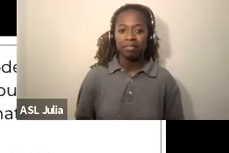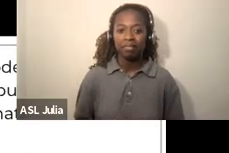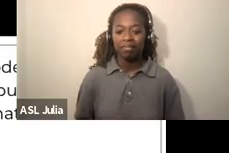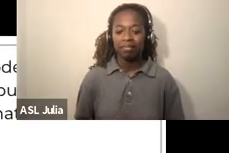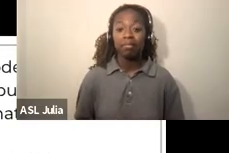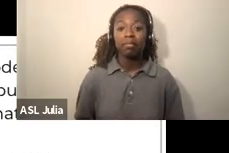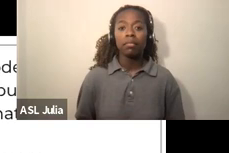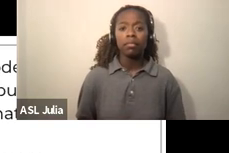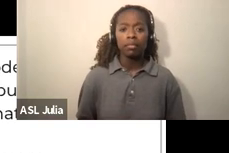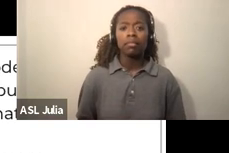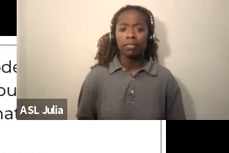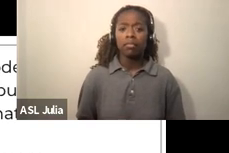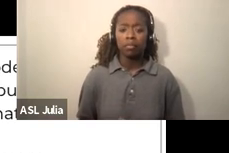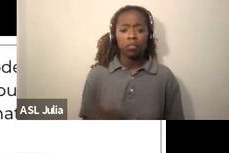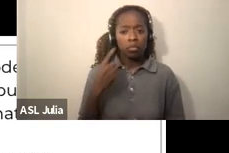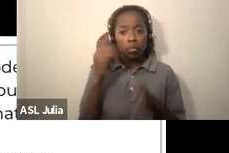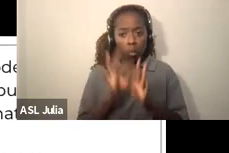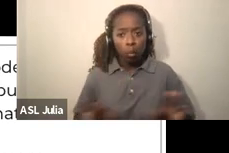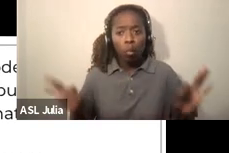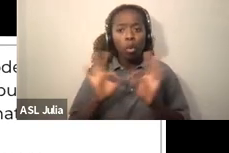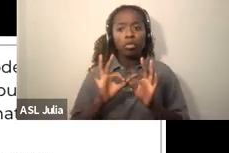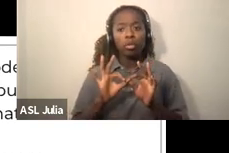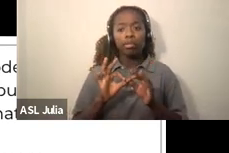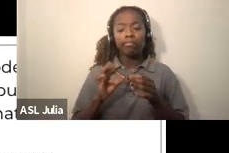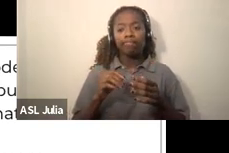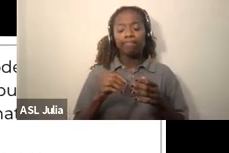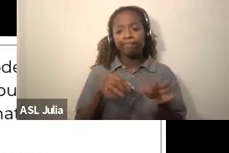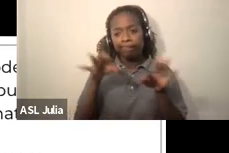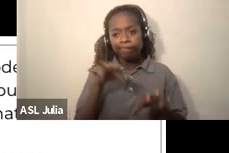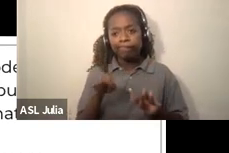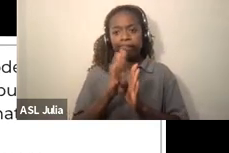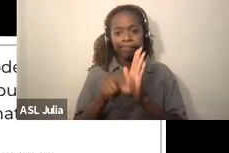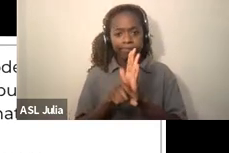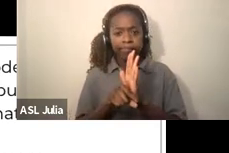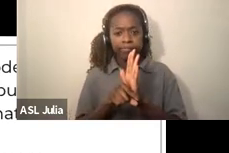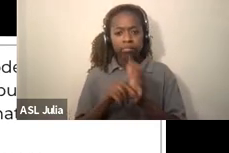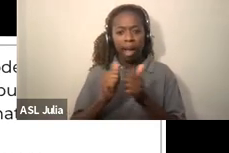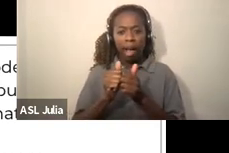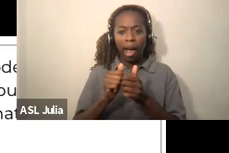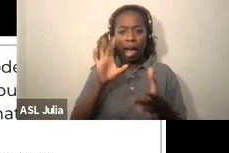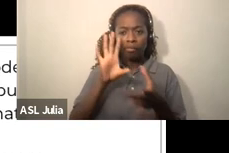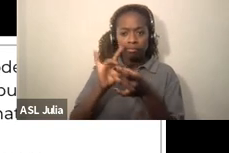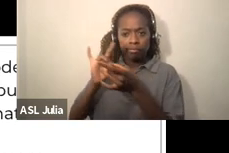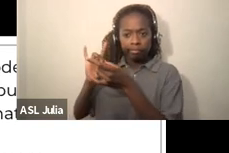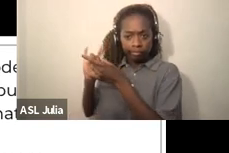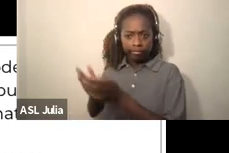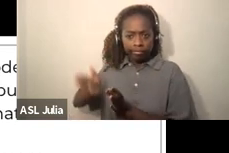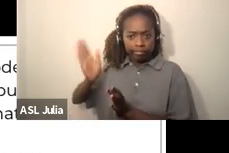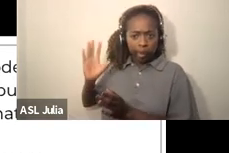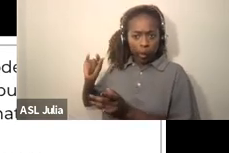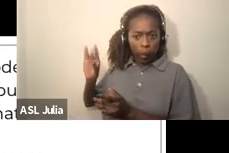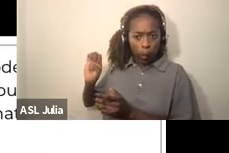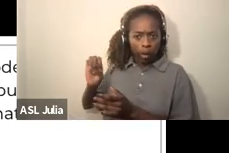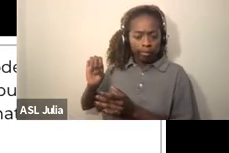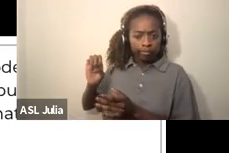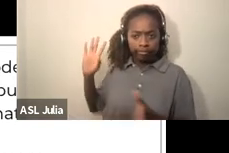we thought it was also important to provide some background as it relates to previous revisions of the code in